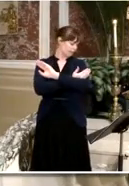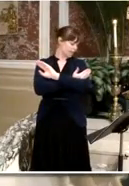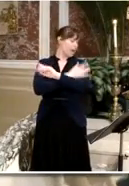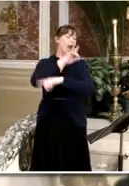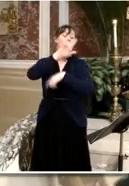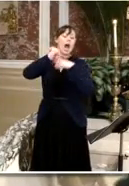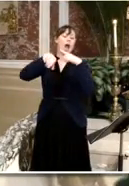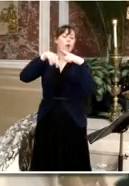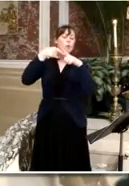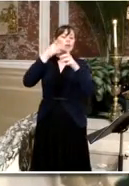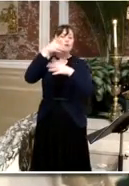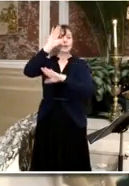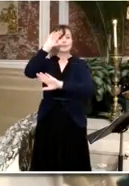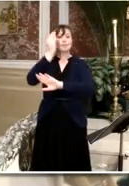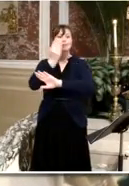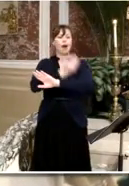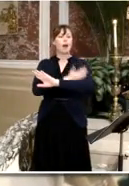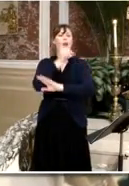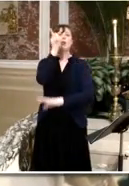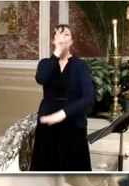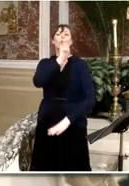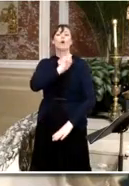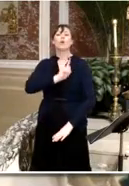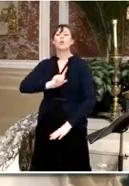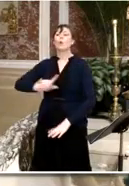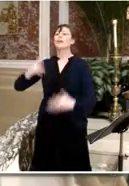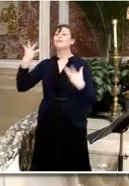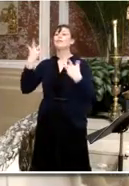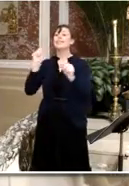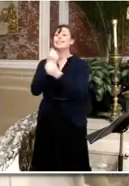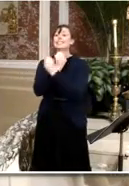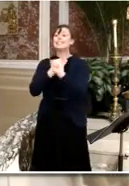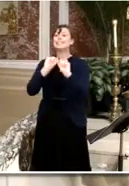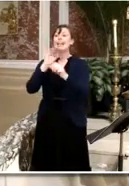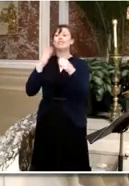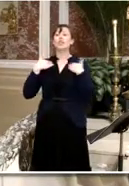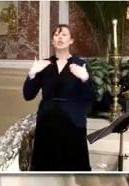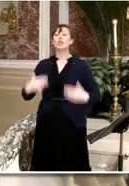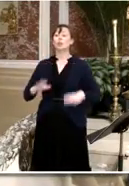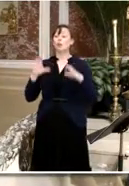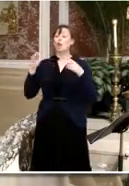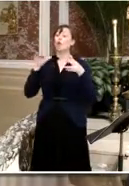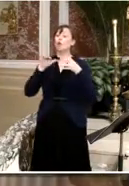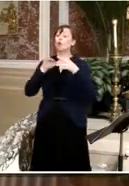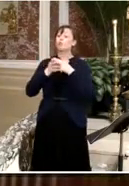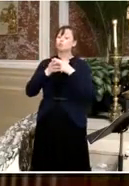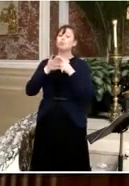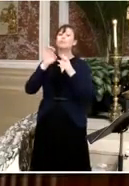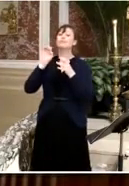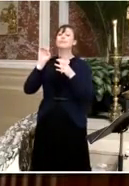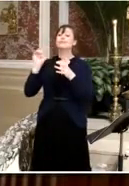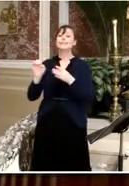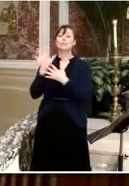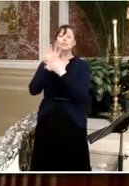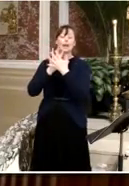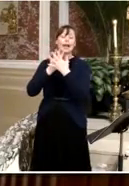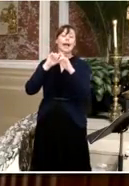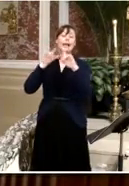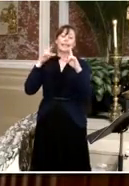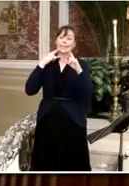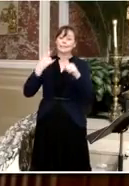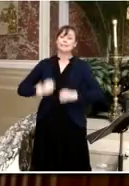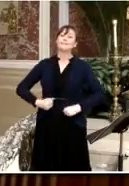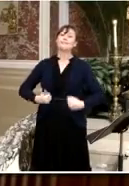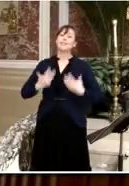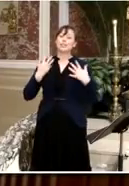your Son, our Lord, had saved the human race through the Paschal mystery, he filled your church with the